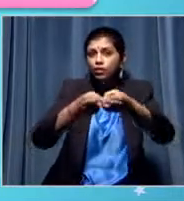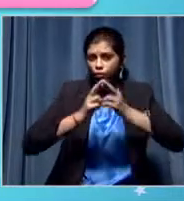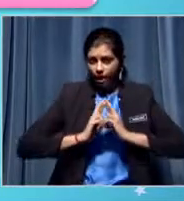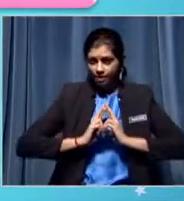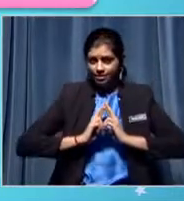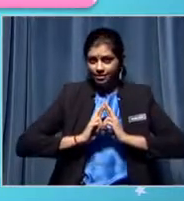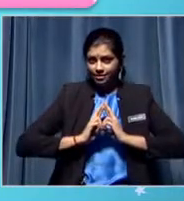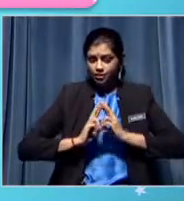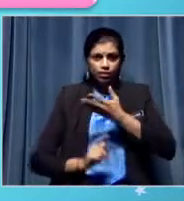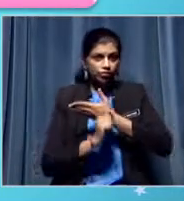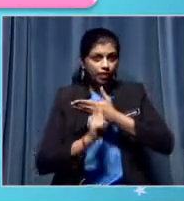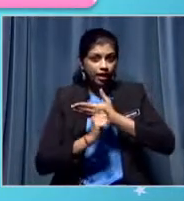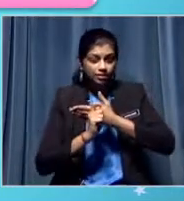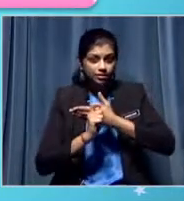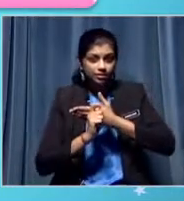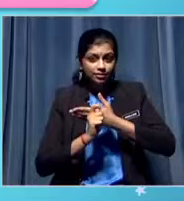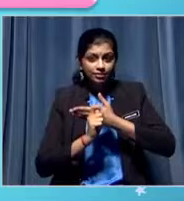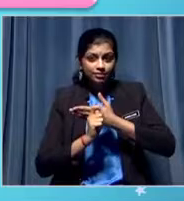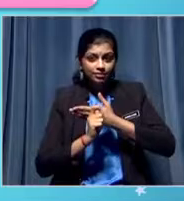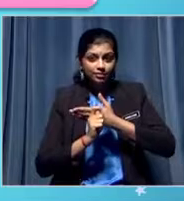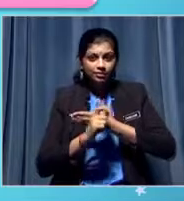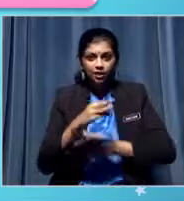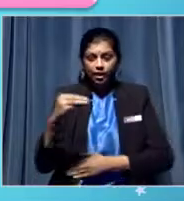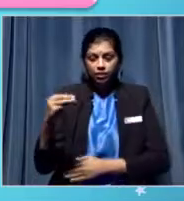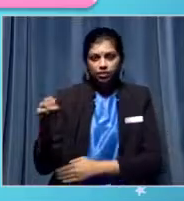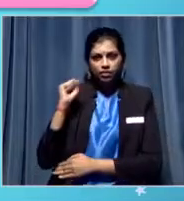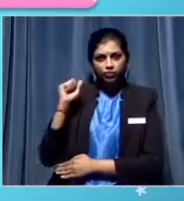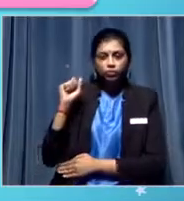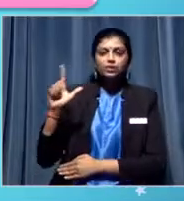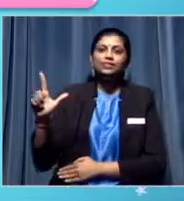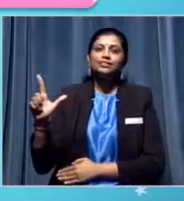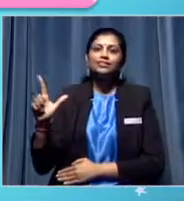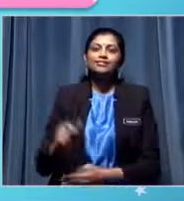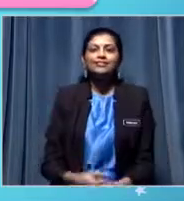requests, threats or warnings, and refusal.